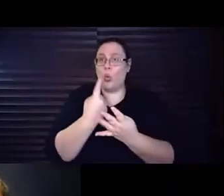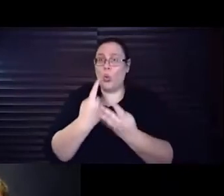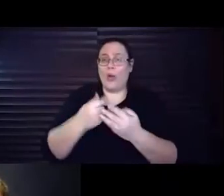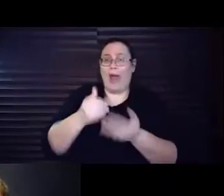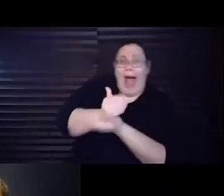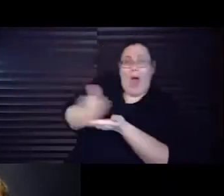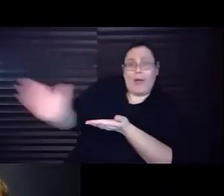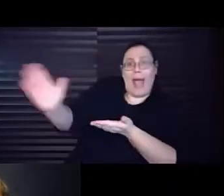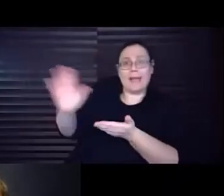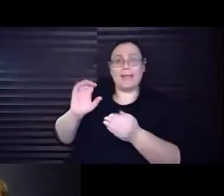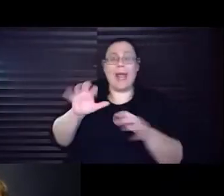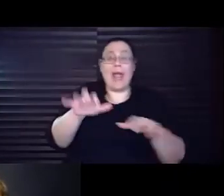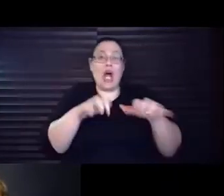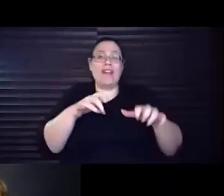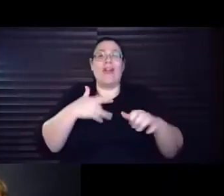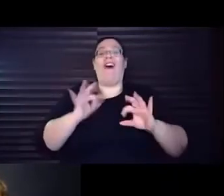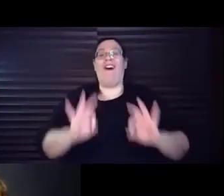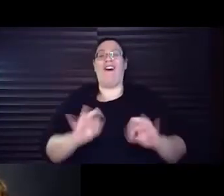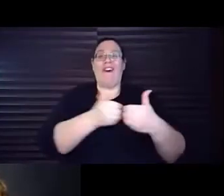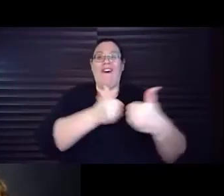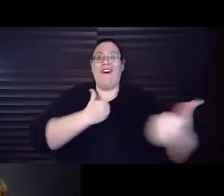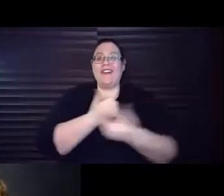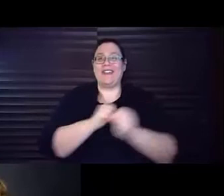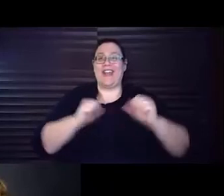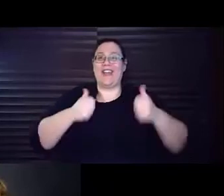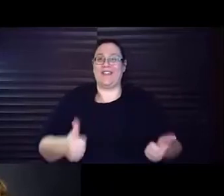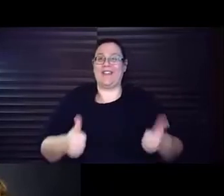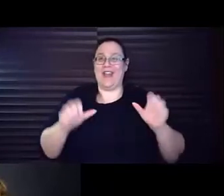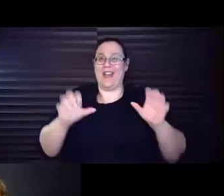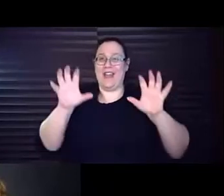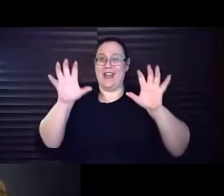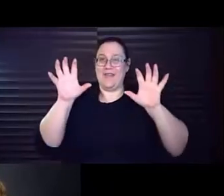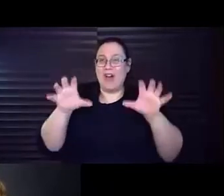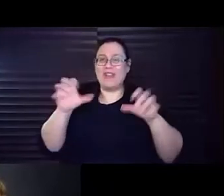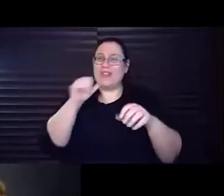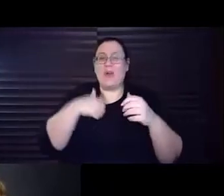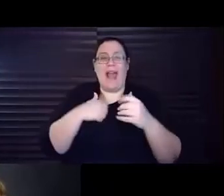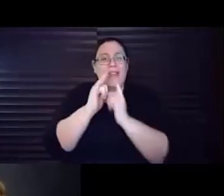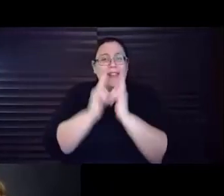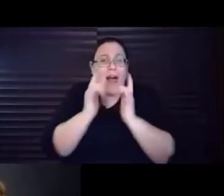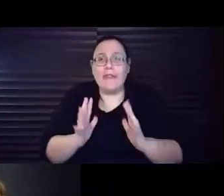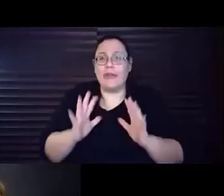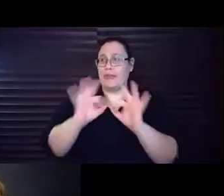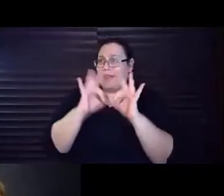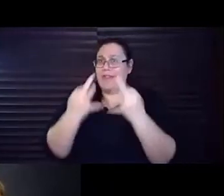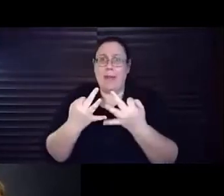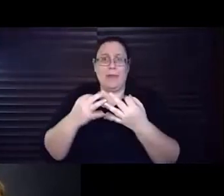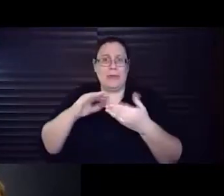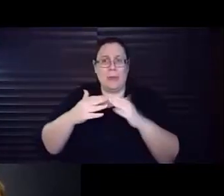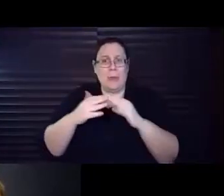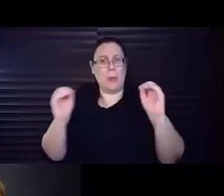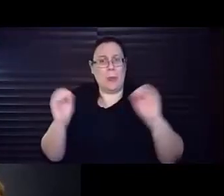a safe distance away. Monsters didn't have spouses or lovers or families. They didn't have a community.